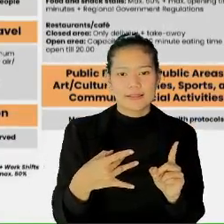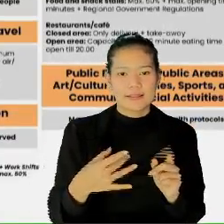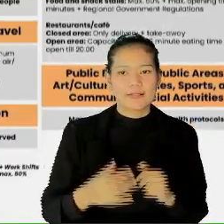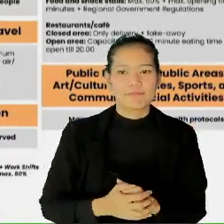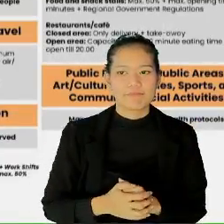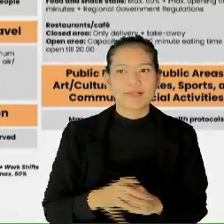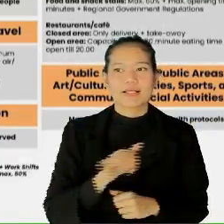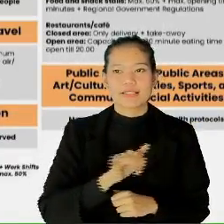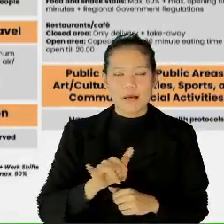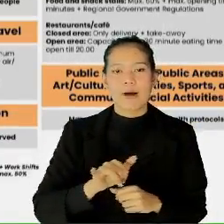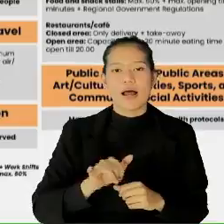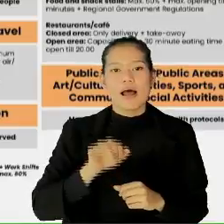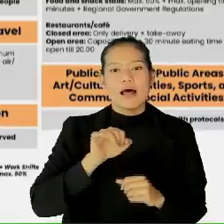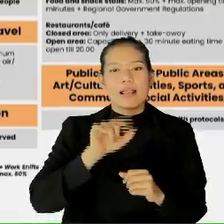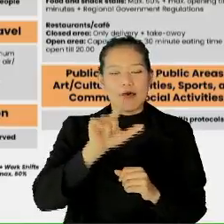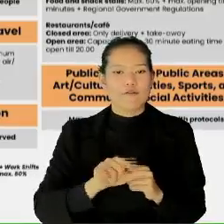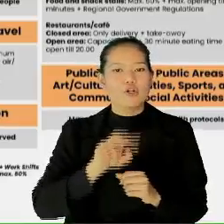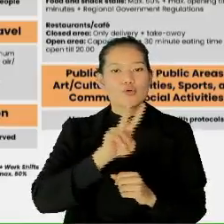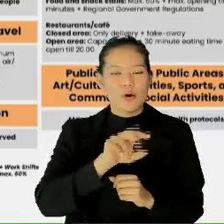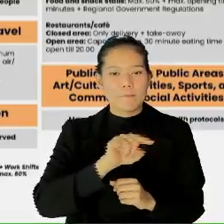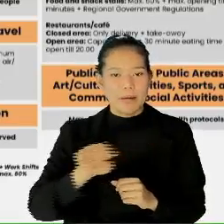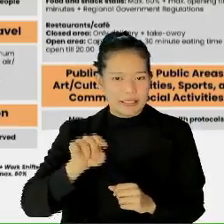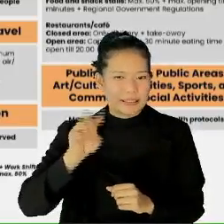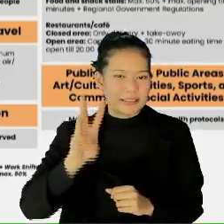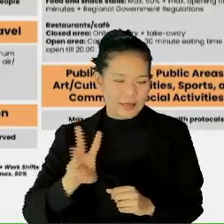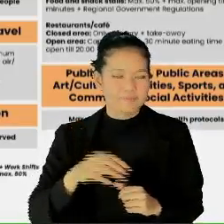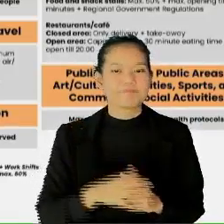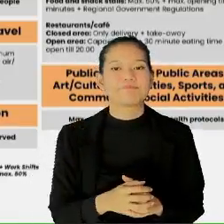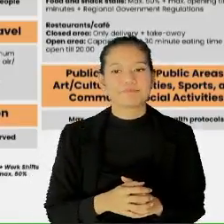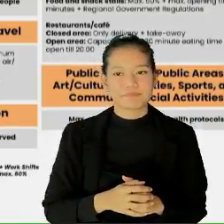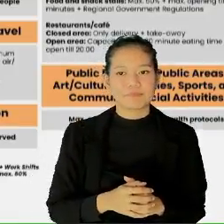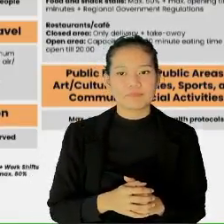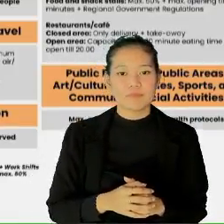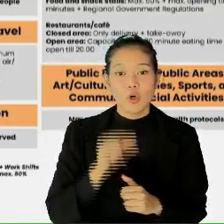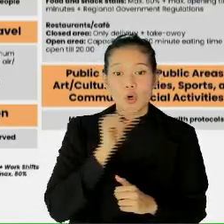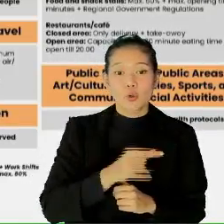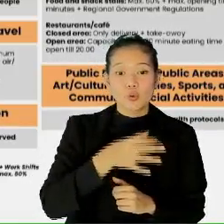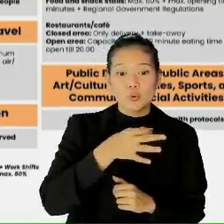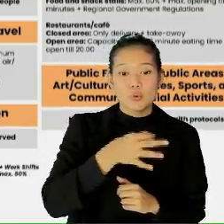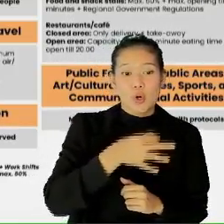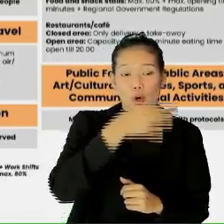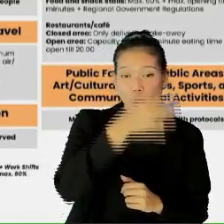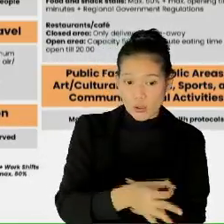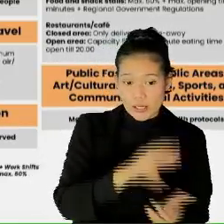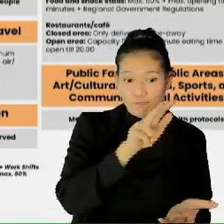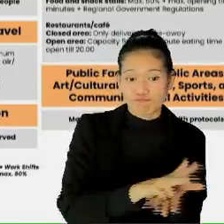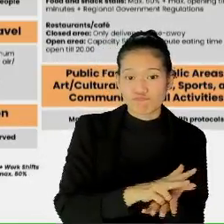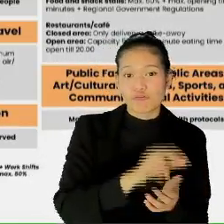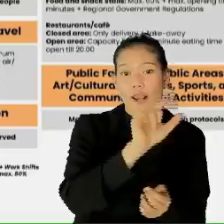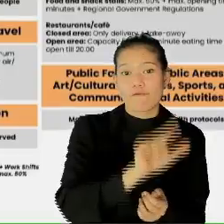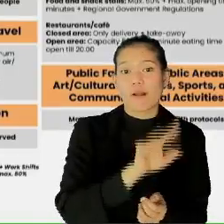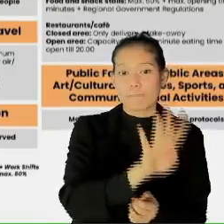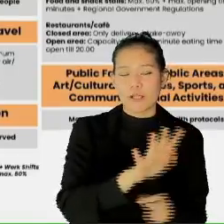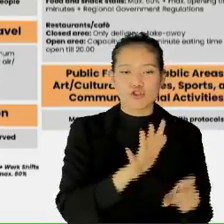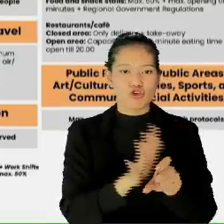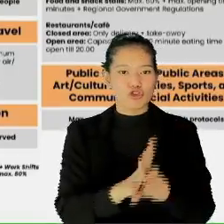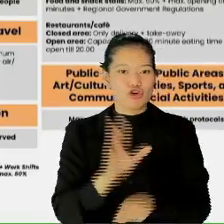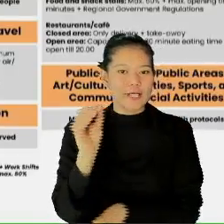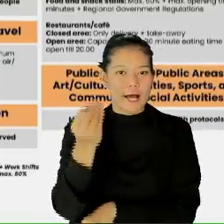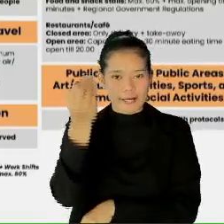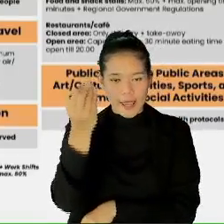level 2 areas. And large cities at the level 4, such as